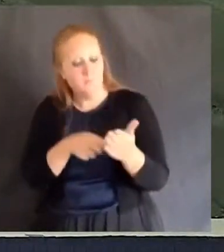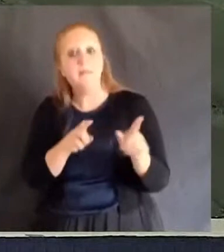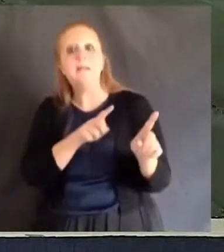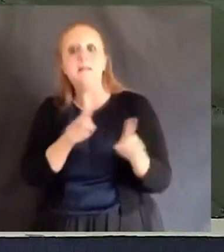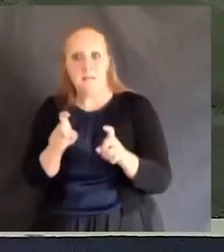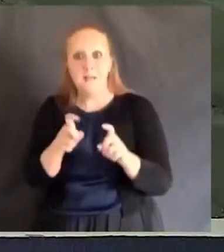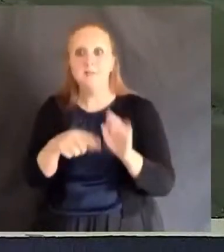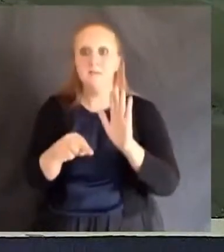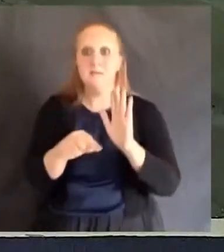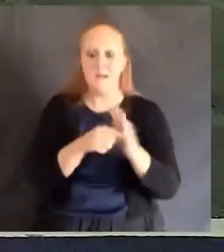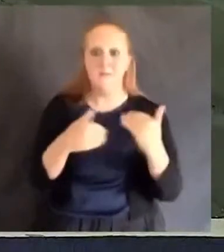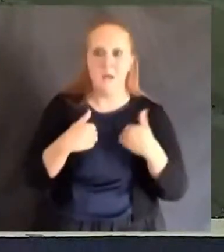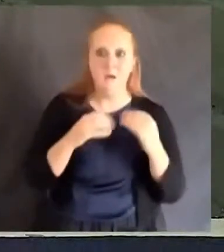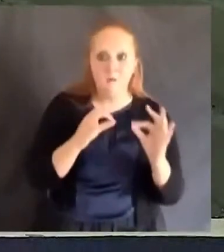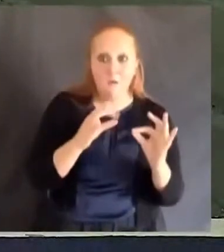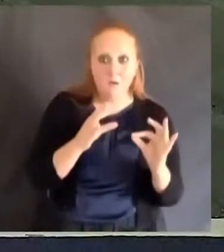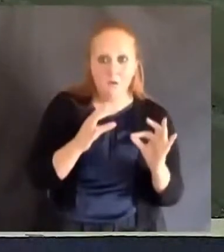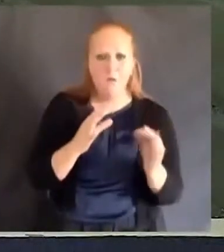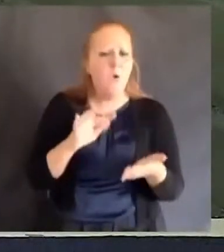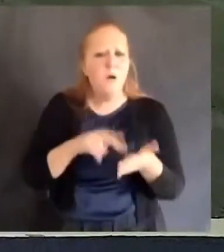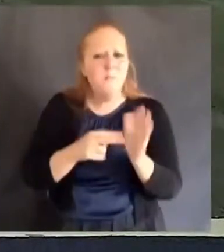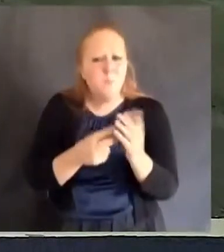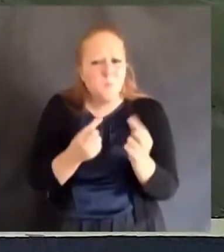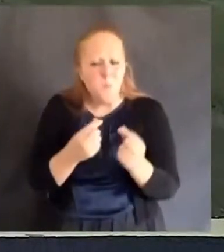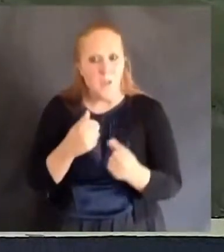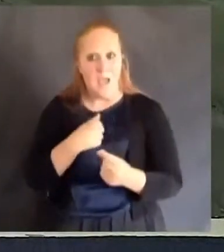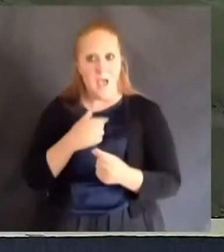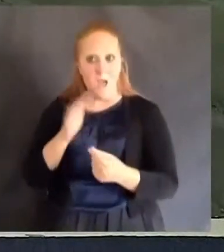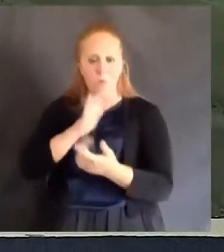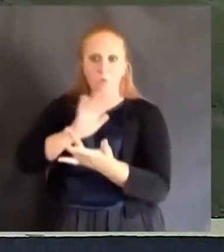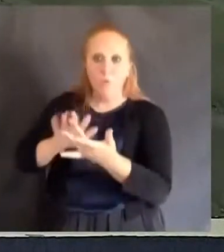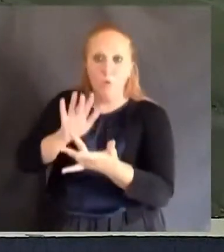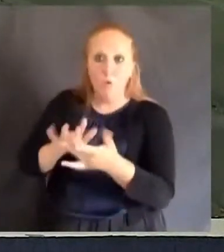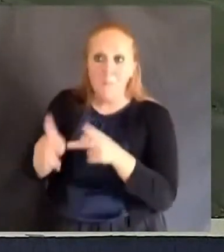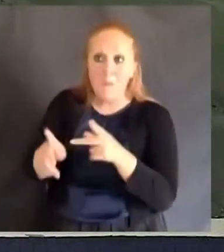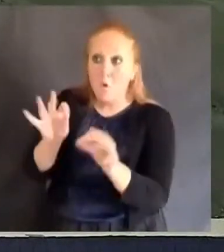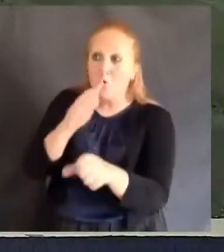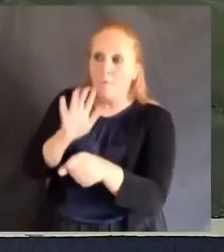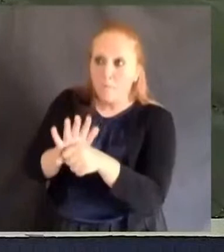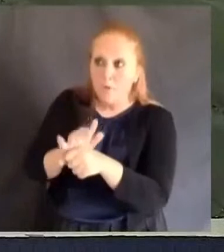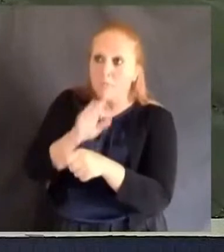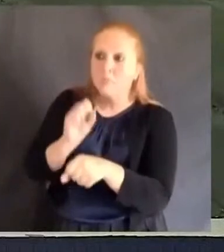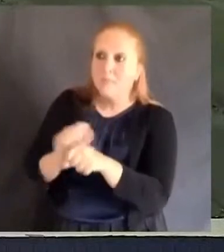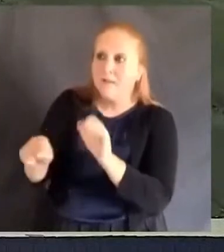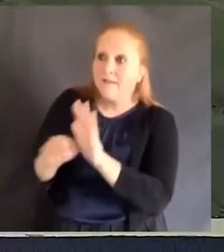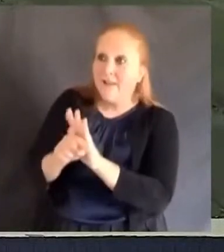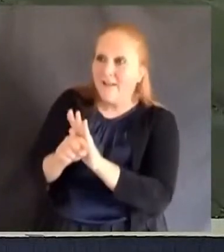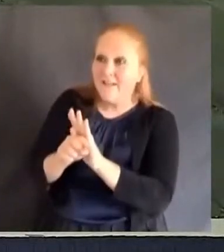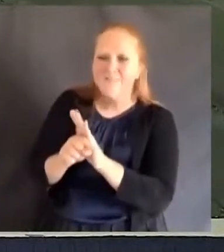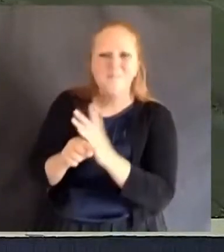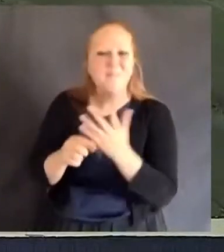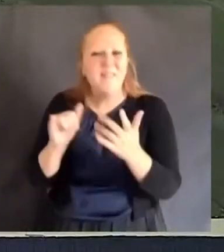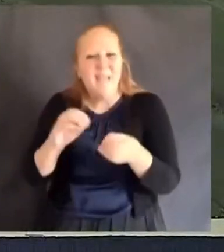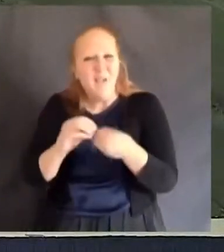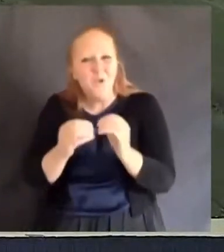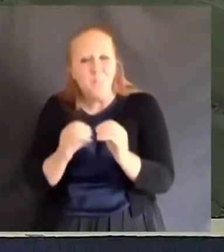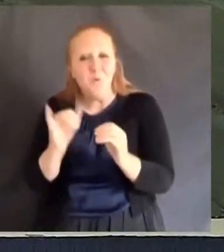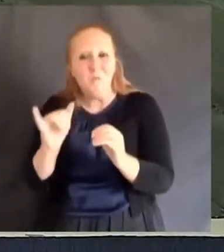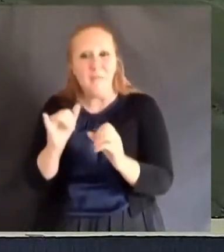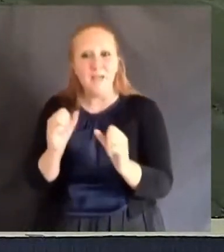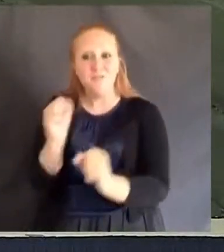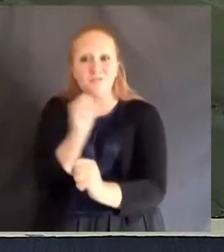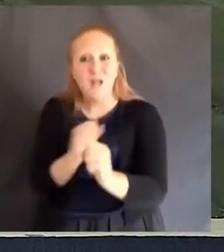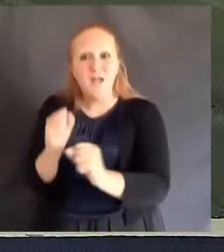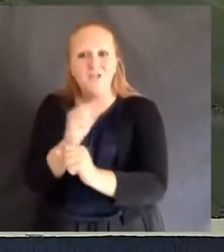has to call. You know, it's all these cumbersome mechanisms that don't even exist, right? This is